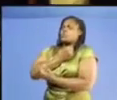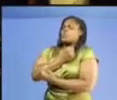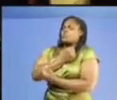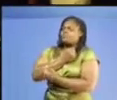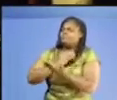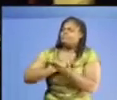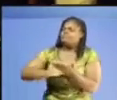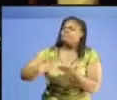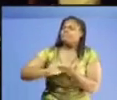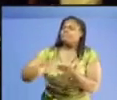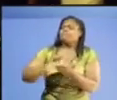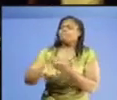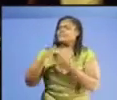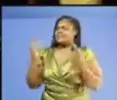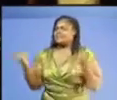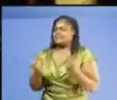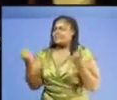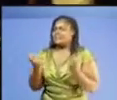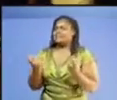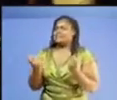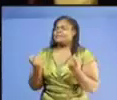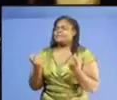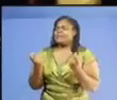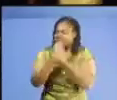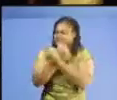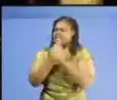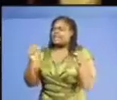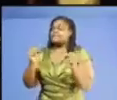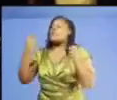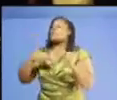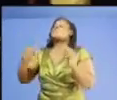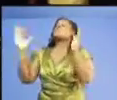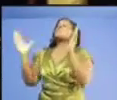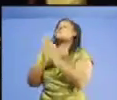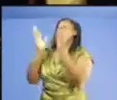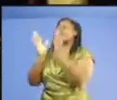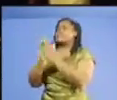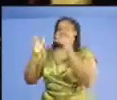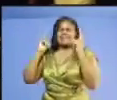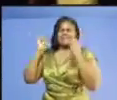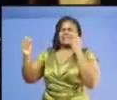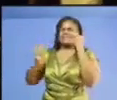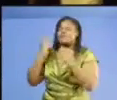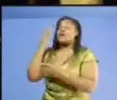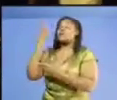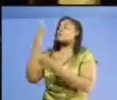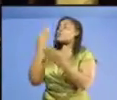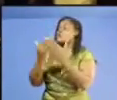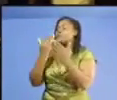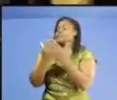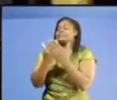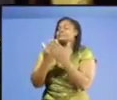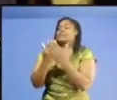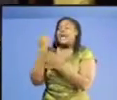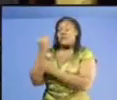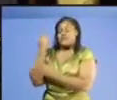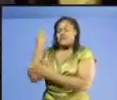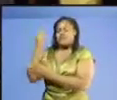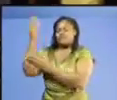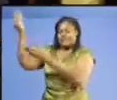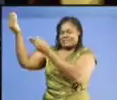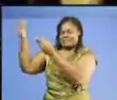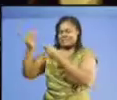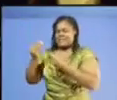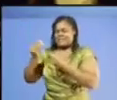sin, but don't leave us in our sins, we would praise your name and testify of your goodness. If you would give the